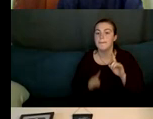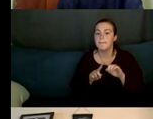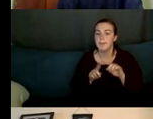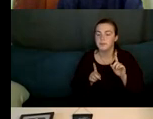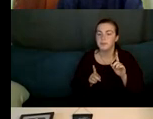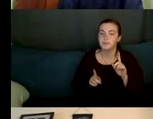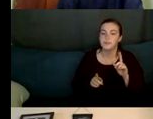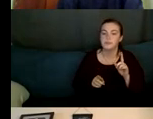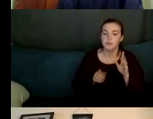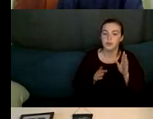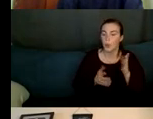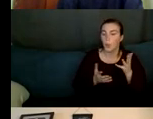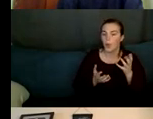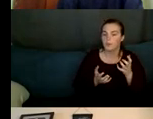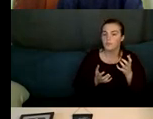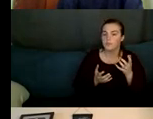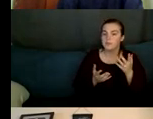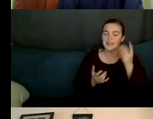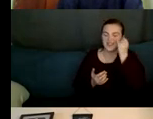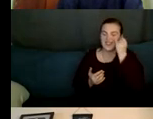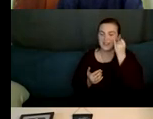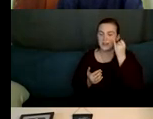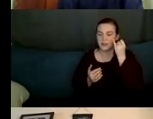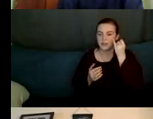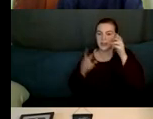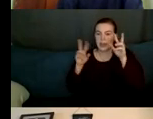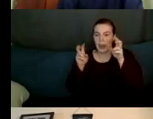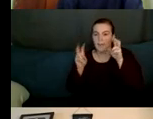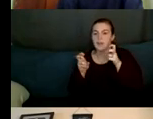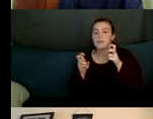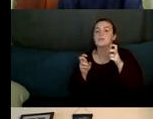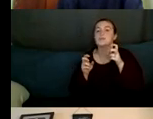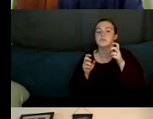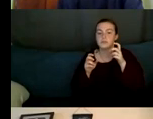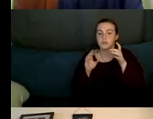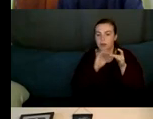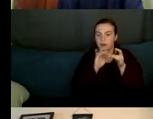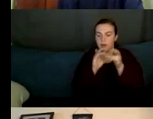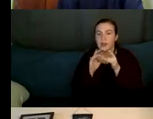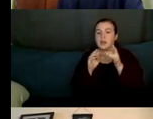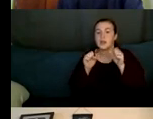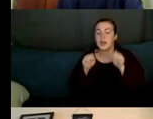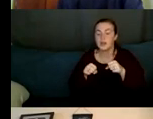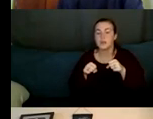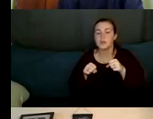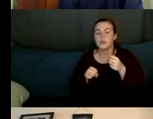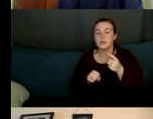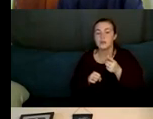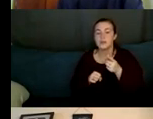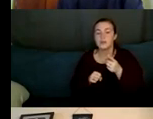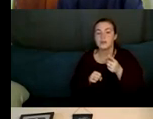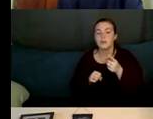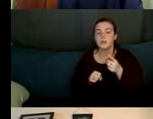if it's tangible to the topic, if you have a chance, could you touch on how we let one